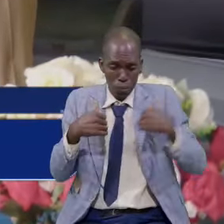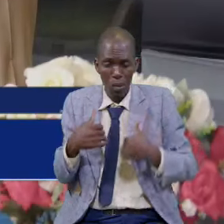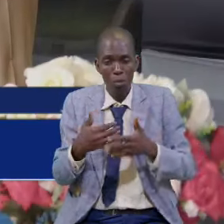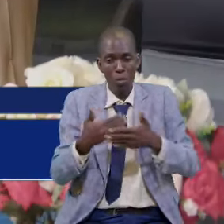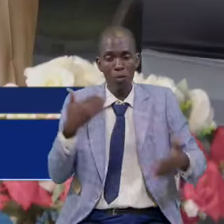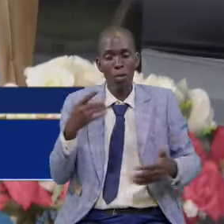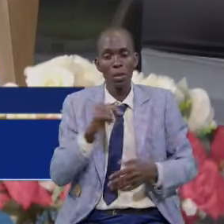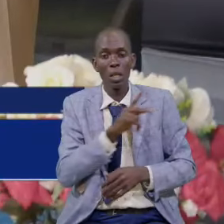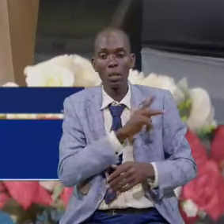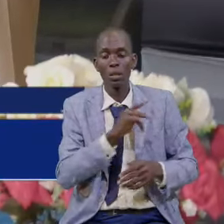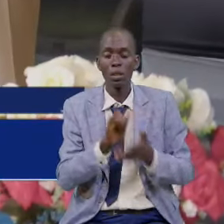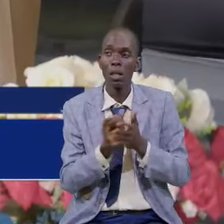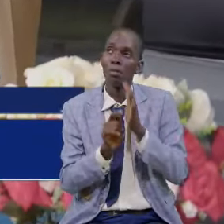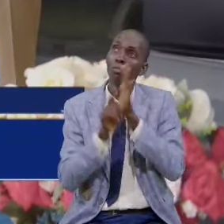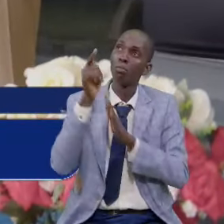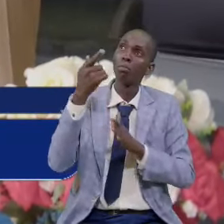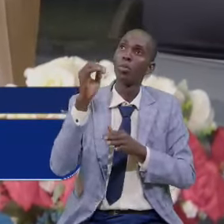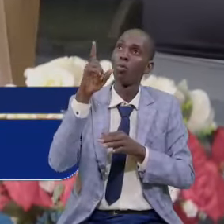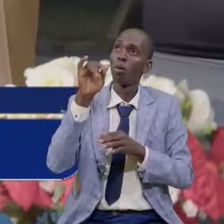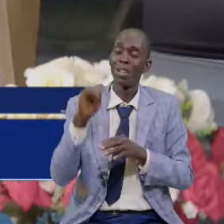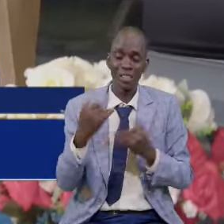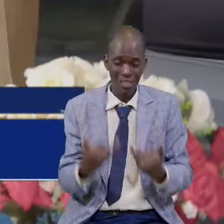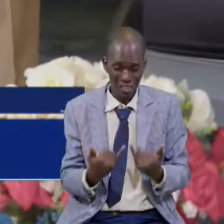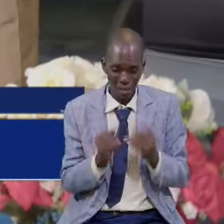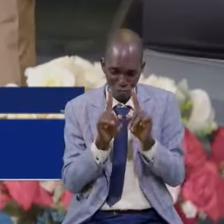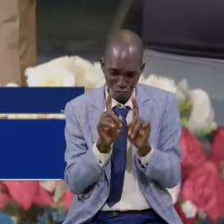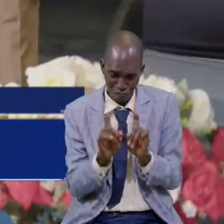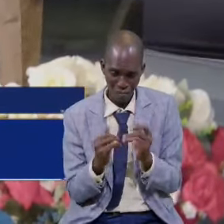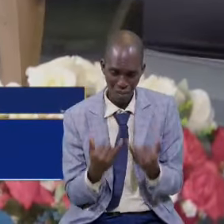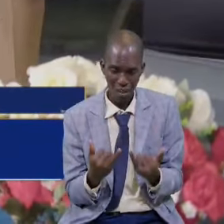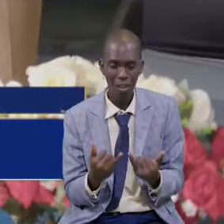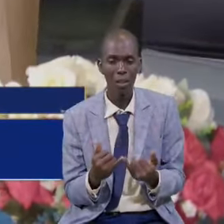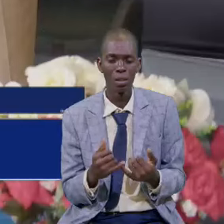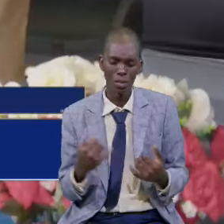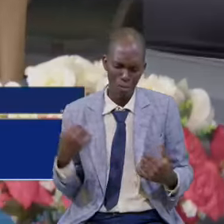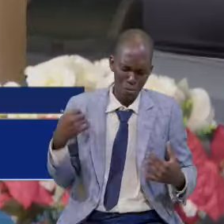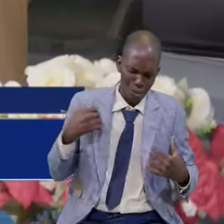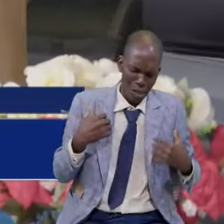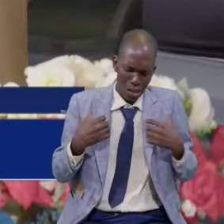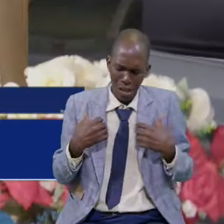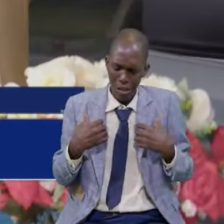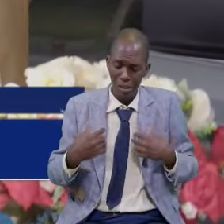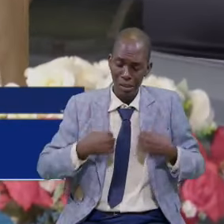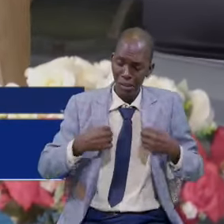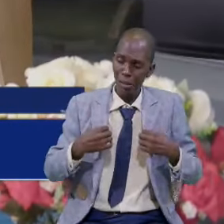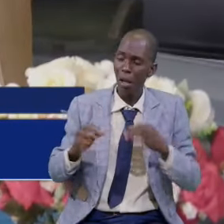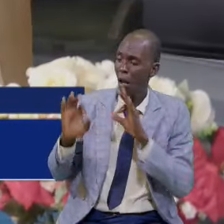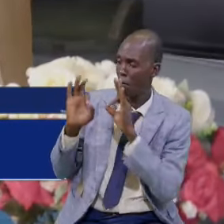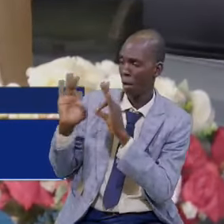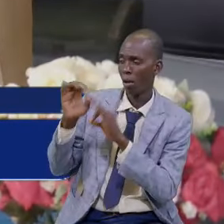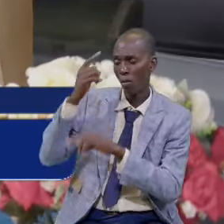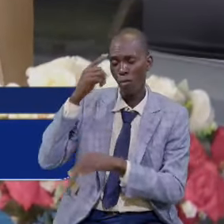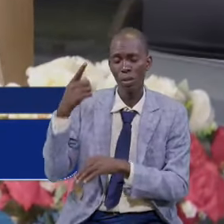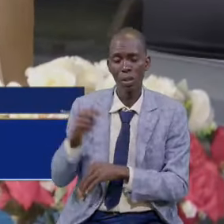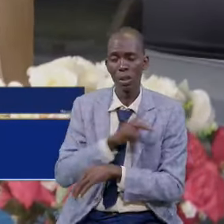does not fit me. It may fit Saul. It may fit other people. No. The tools you